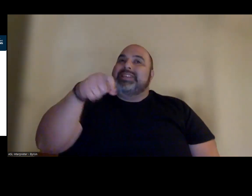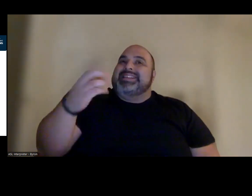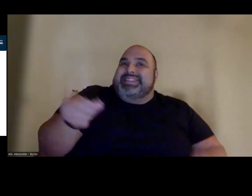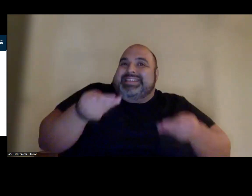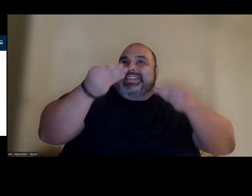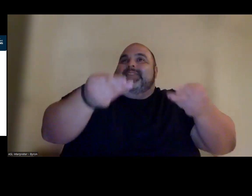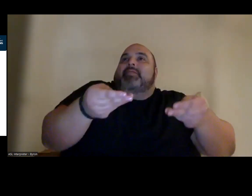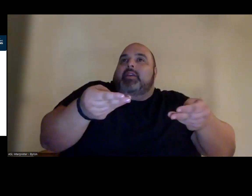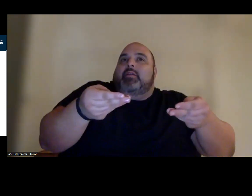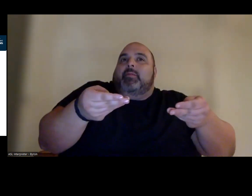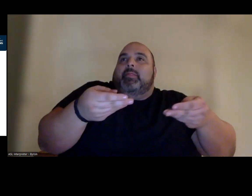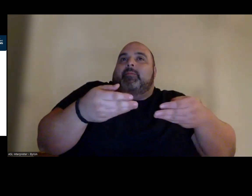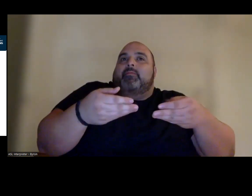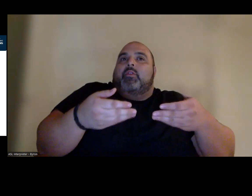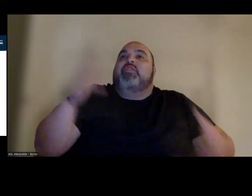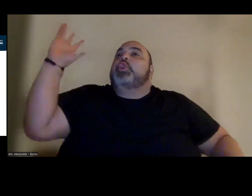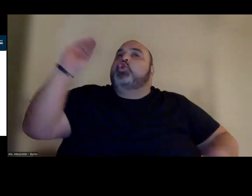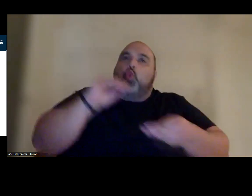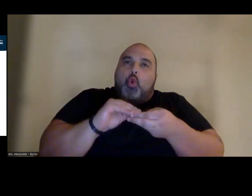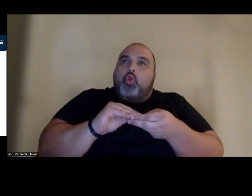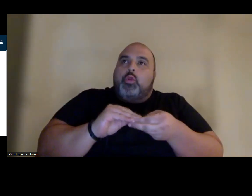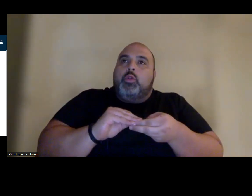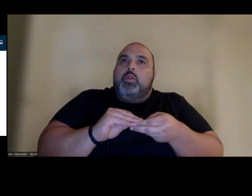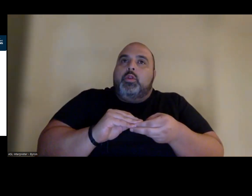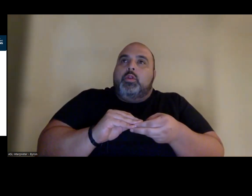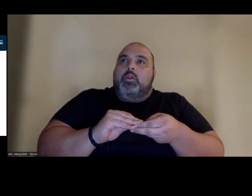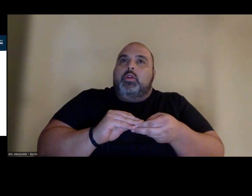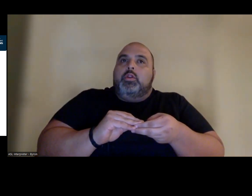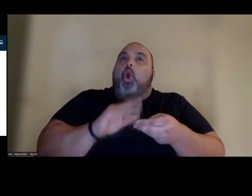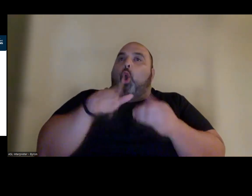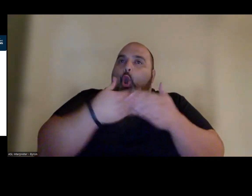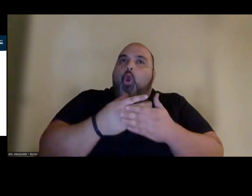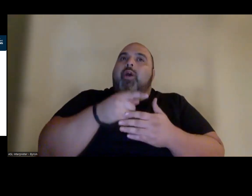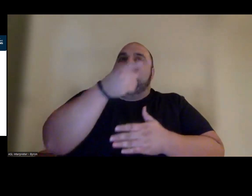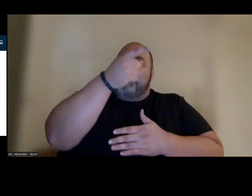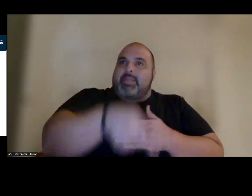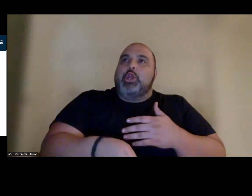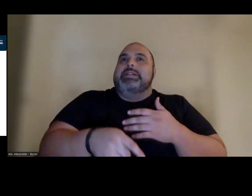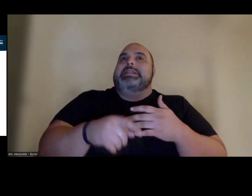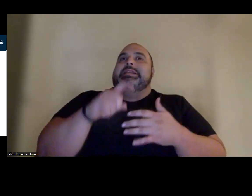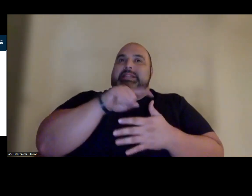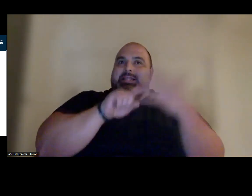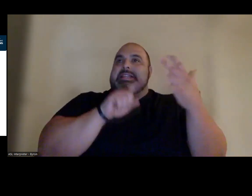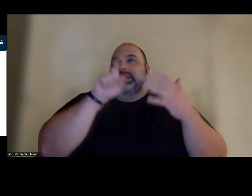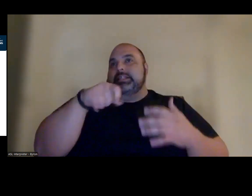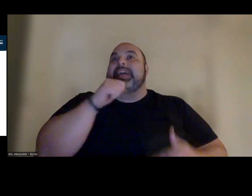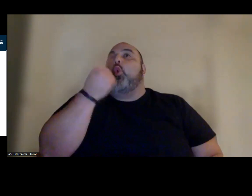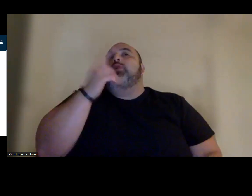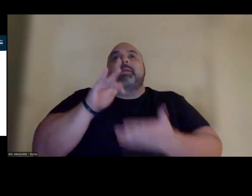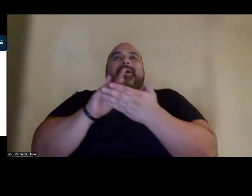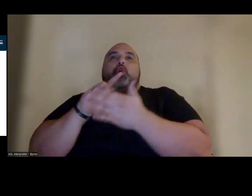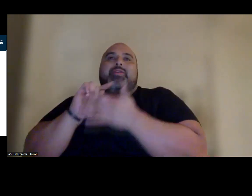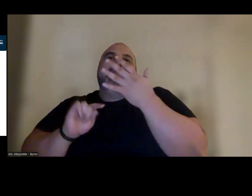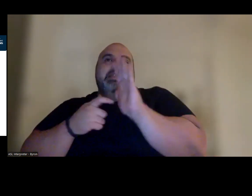their total being. We have to meet their needs, not just their medical needs. So